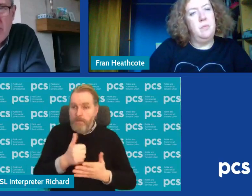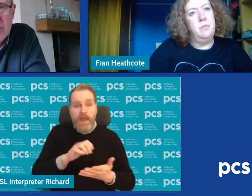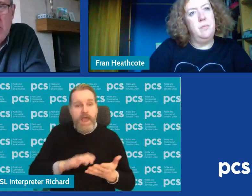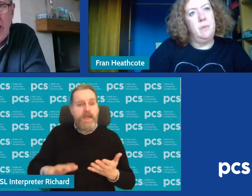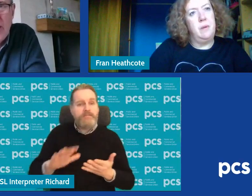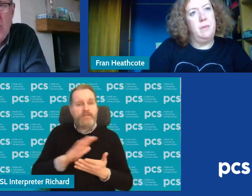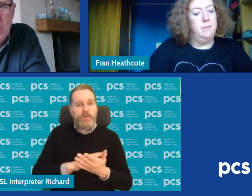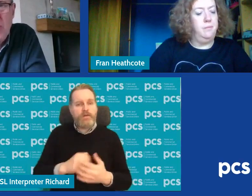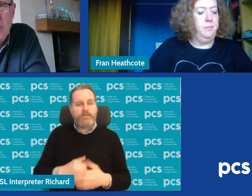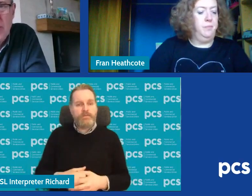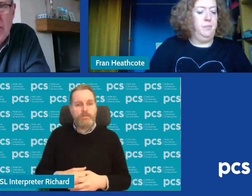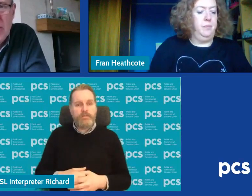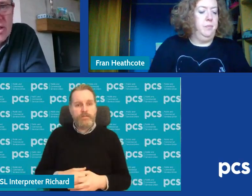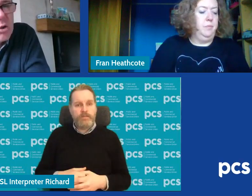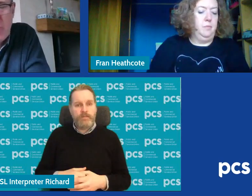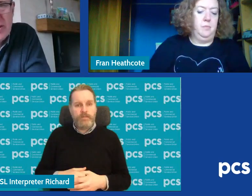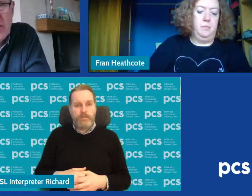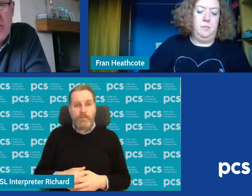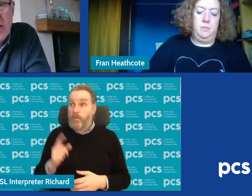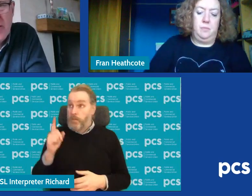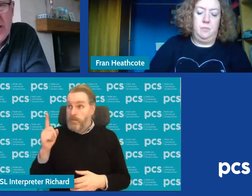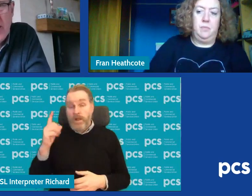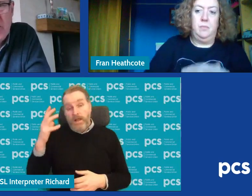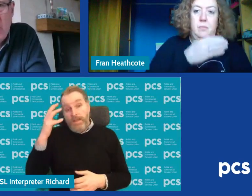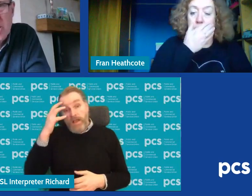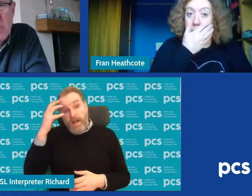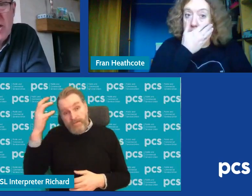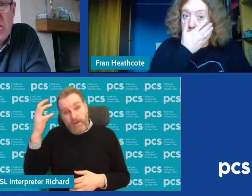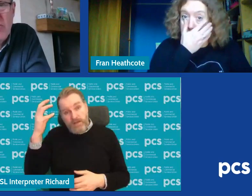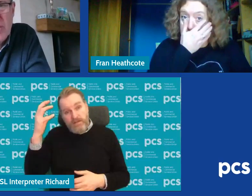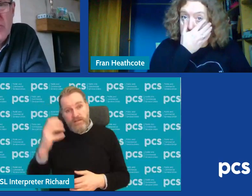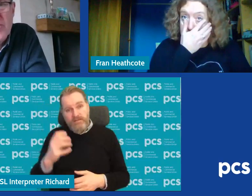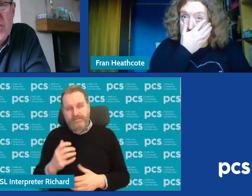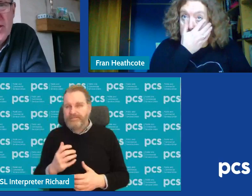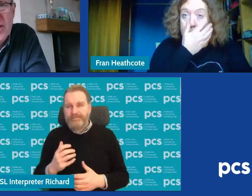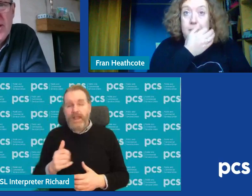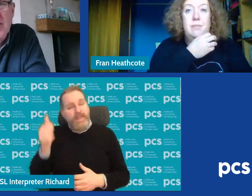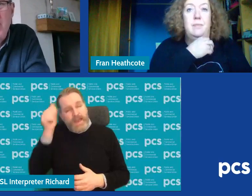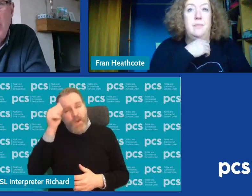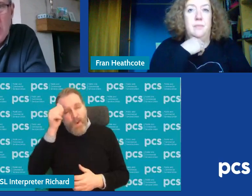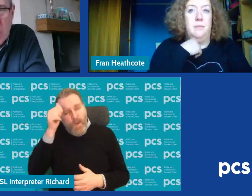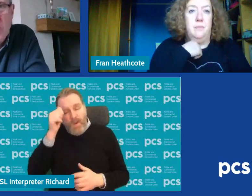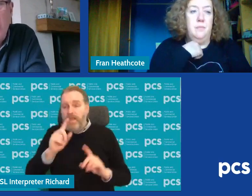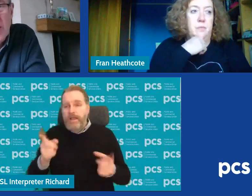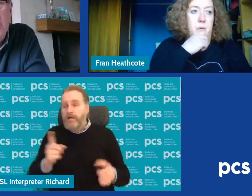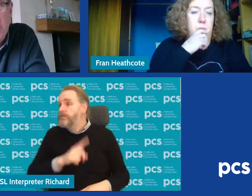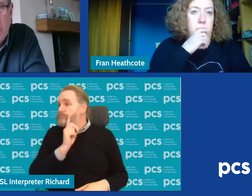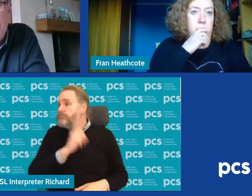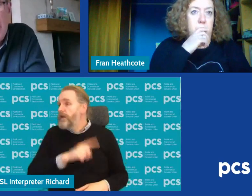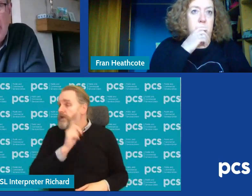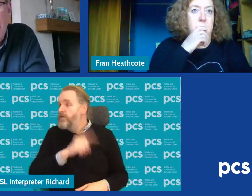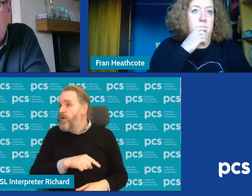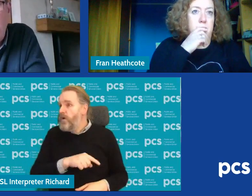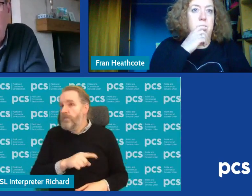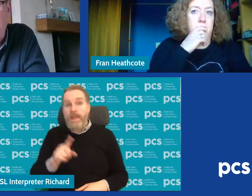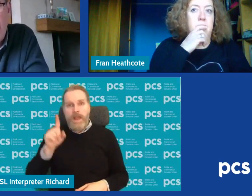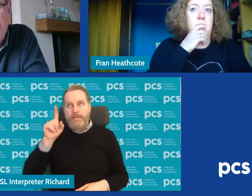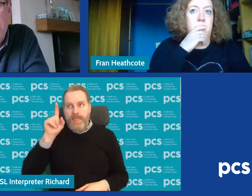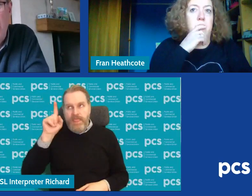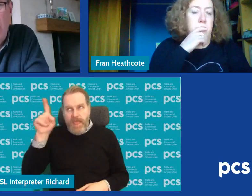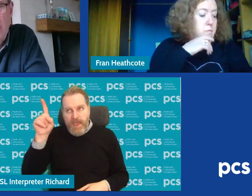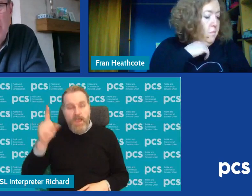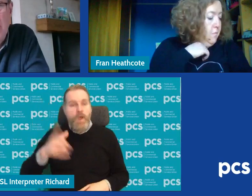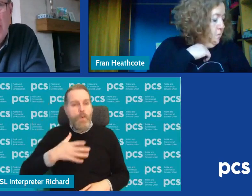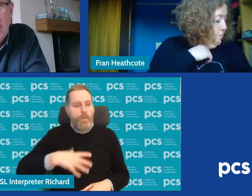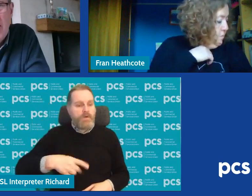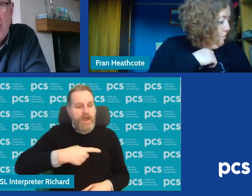thing the government could cling to, because I don't believe they think that they can ignore this pressure over months, is that we don't win the reballot and it all grinds